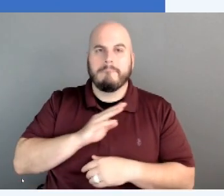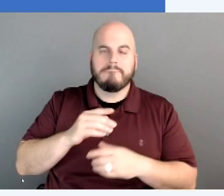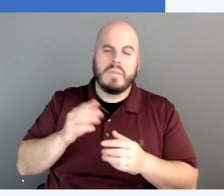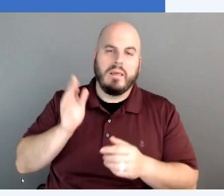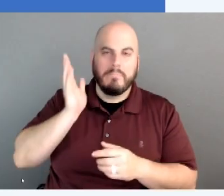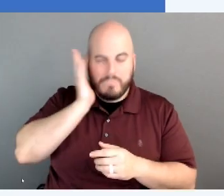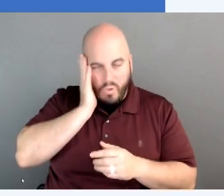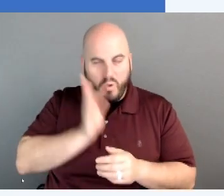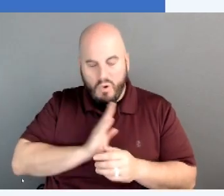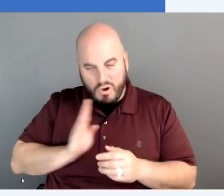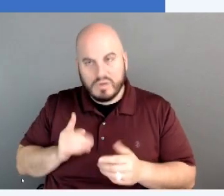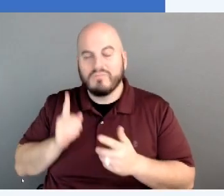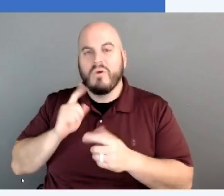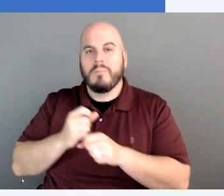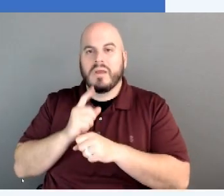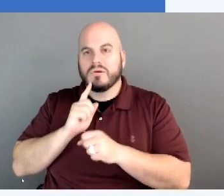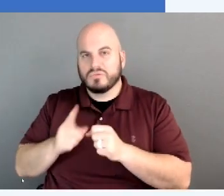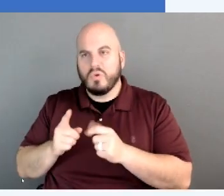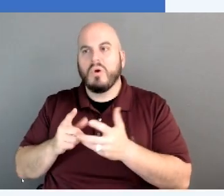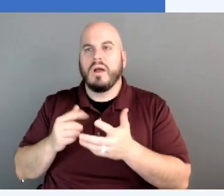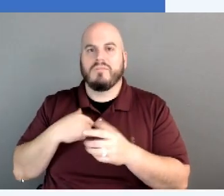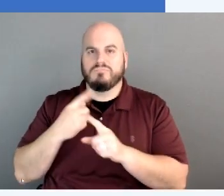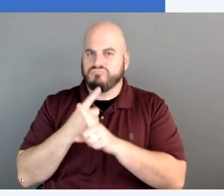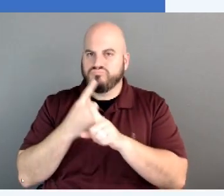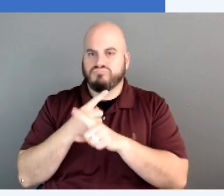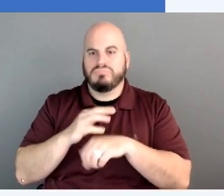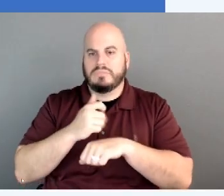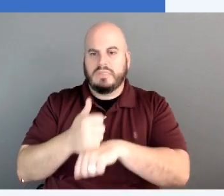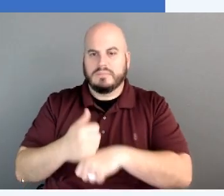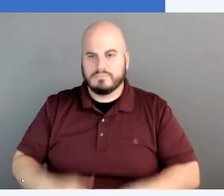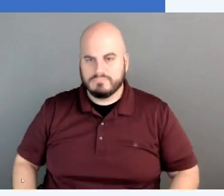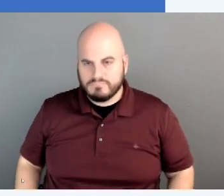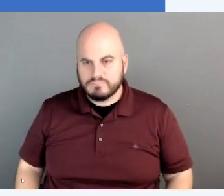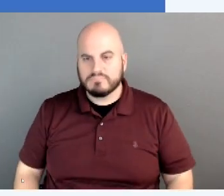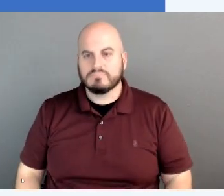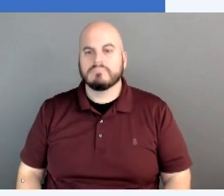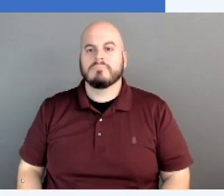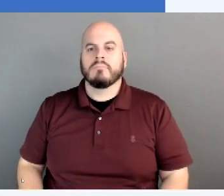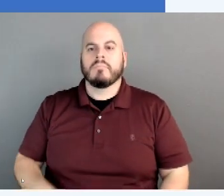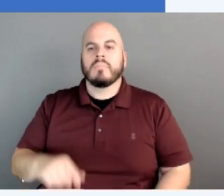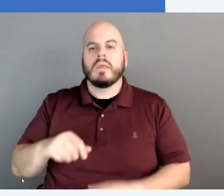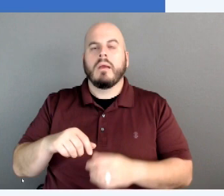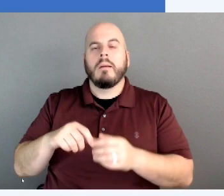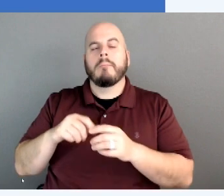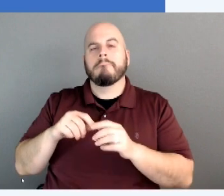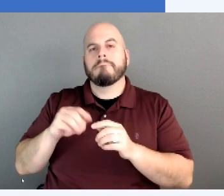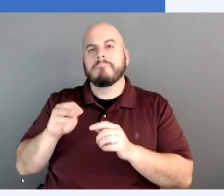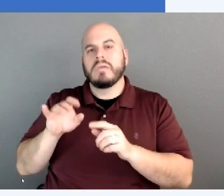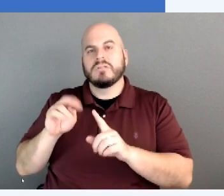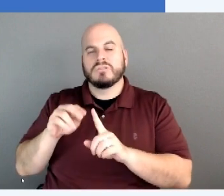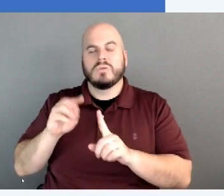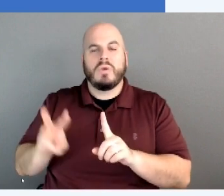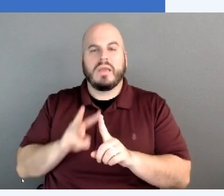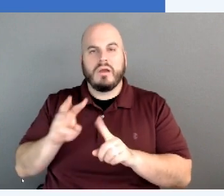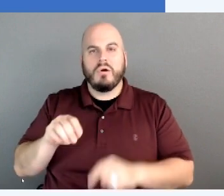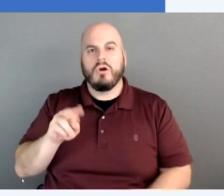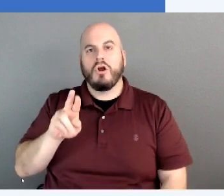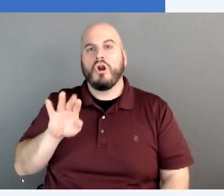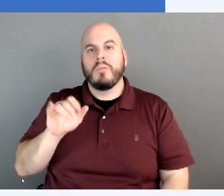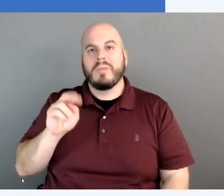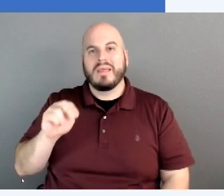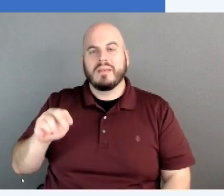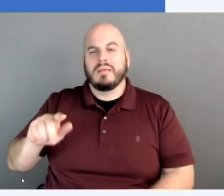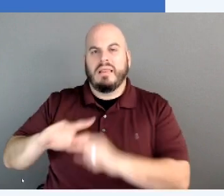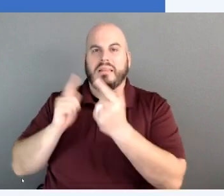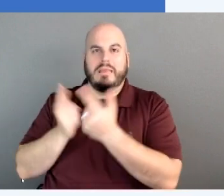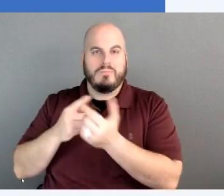that process. It's also going to help Mission Waco's Urban REAP program, which stands for Renewable Energy and Agriculture Project,